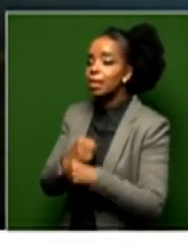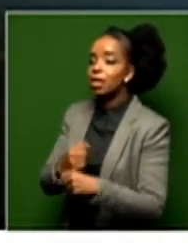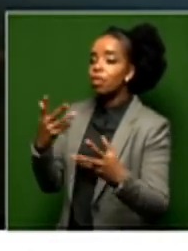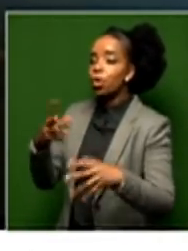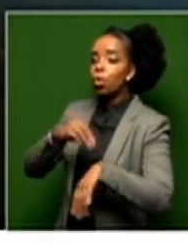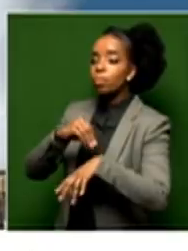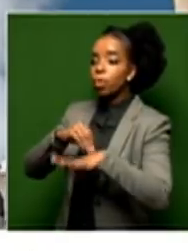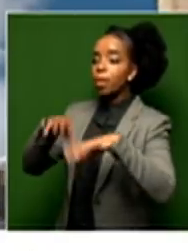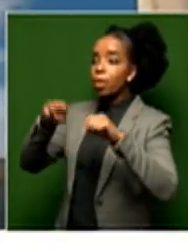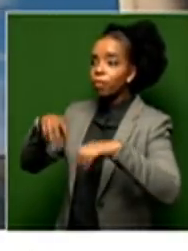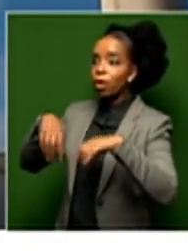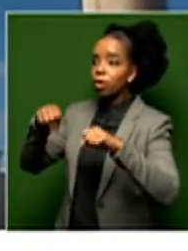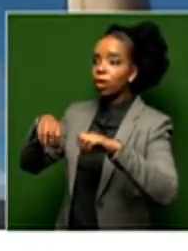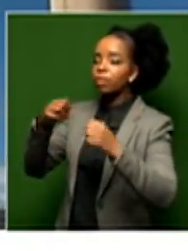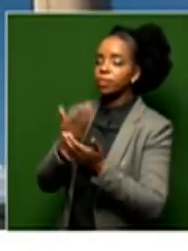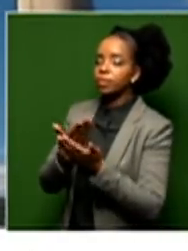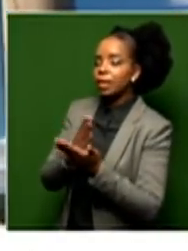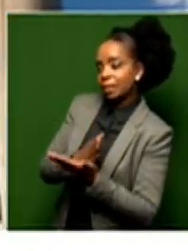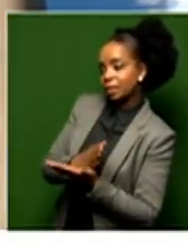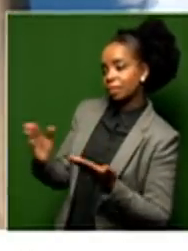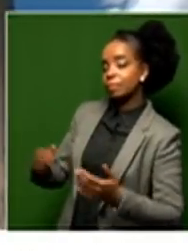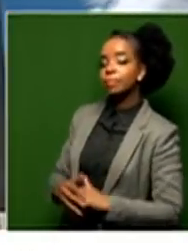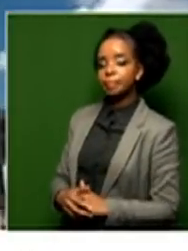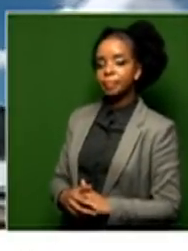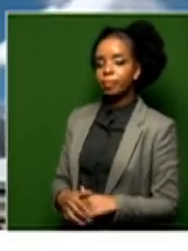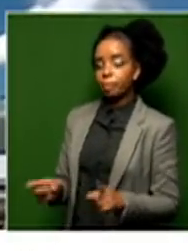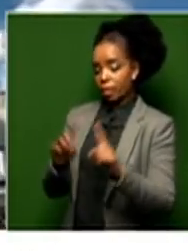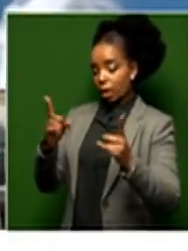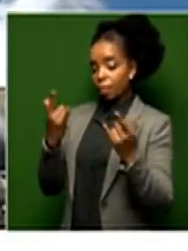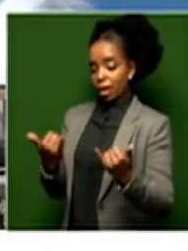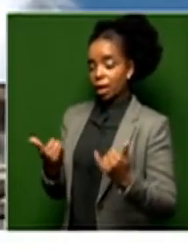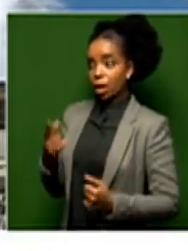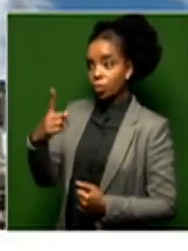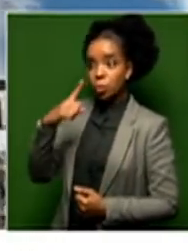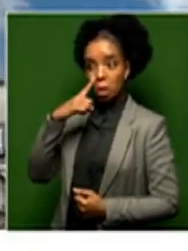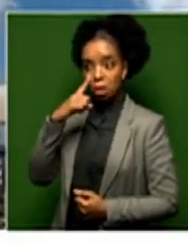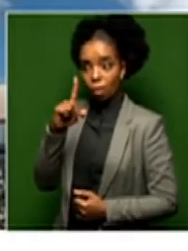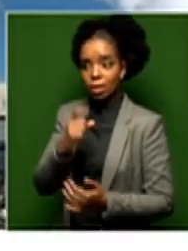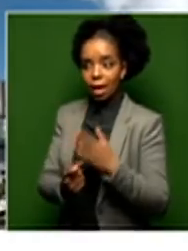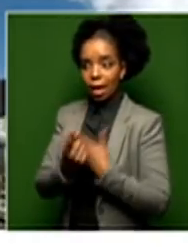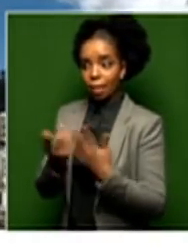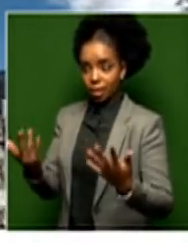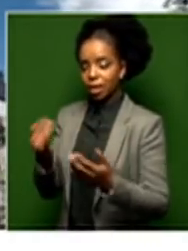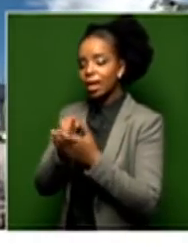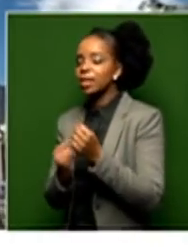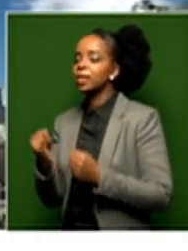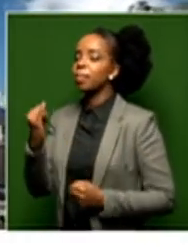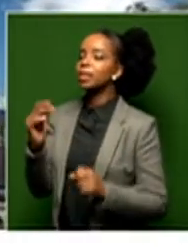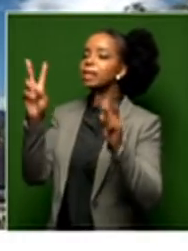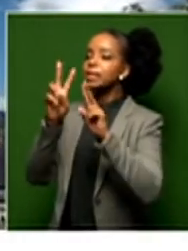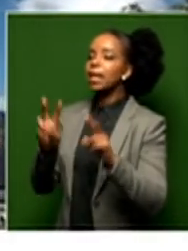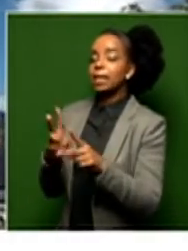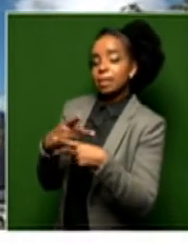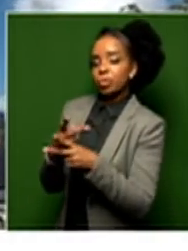But if you look at what is going on, the independent power producers, now, what the president was talking